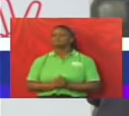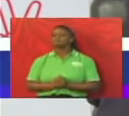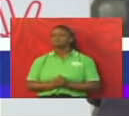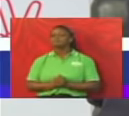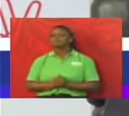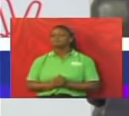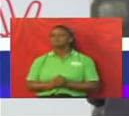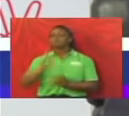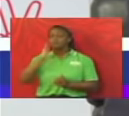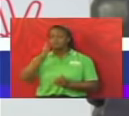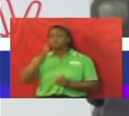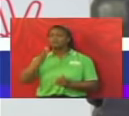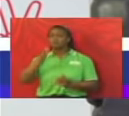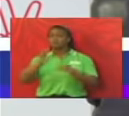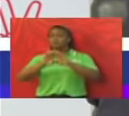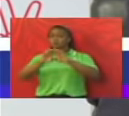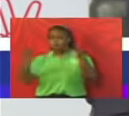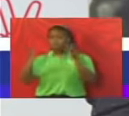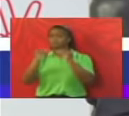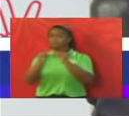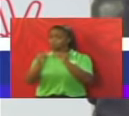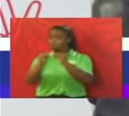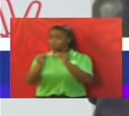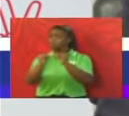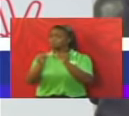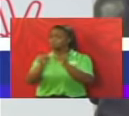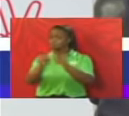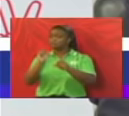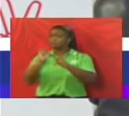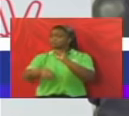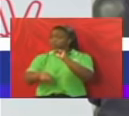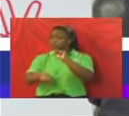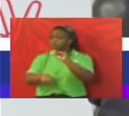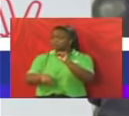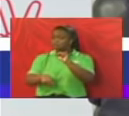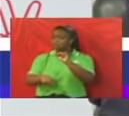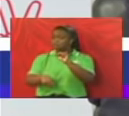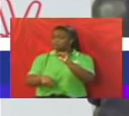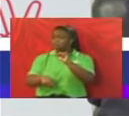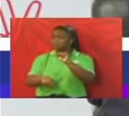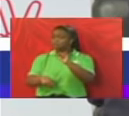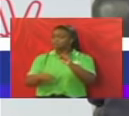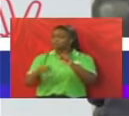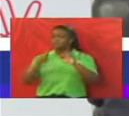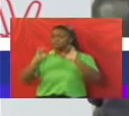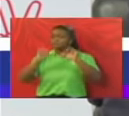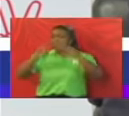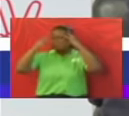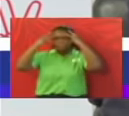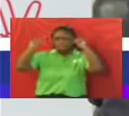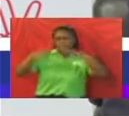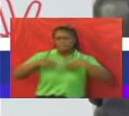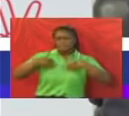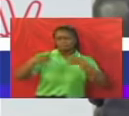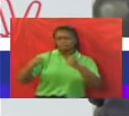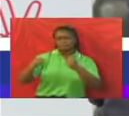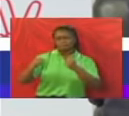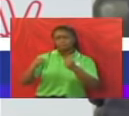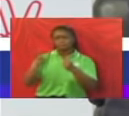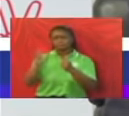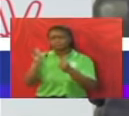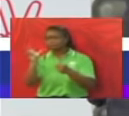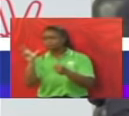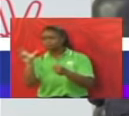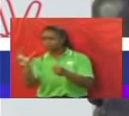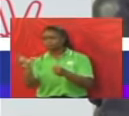we speak. So you will need to check the Ministry of Health site and all the RHAs for the updated